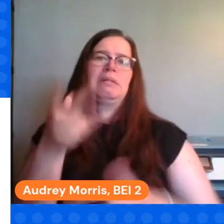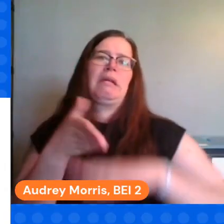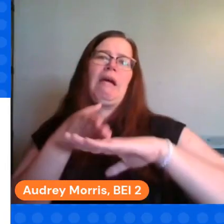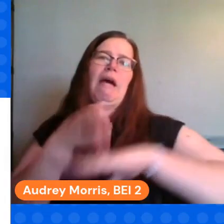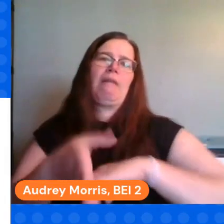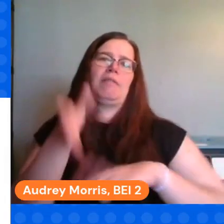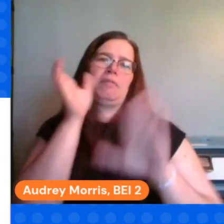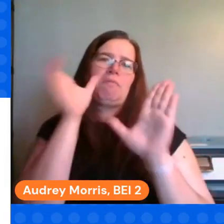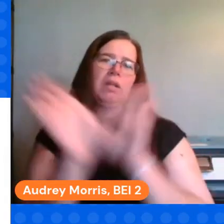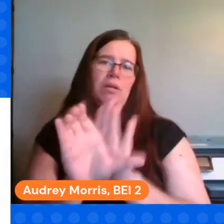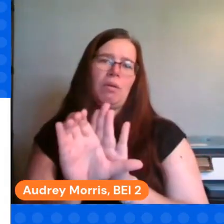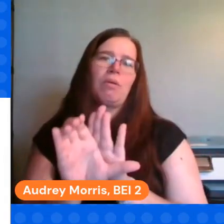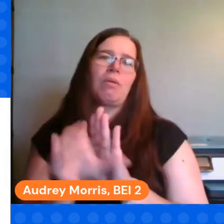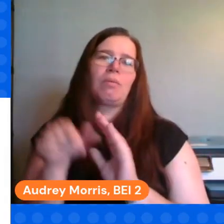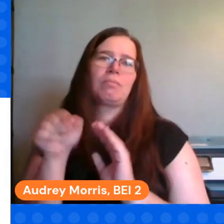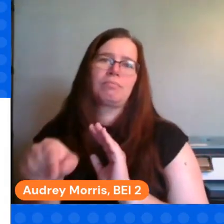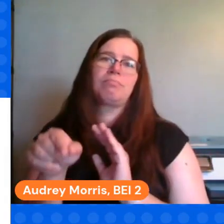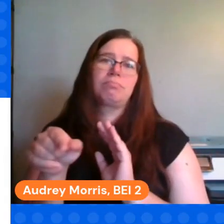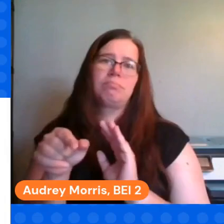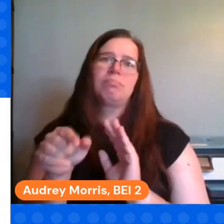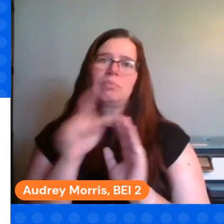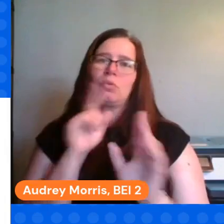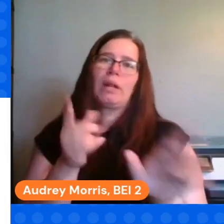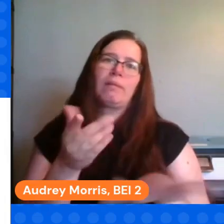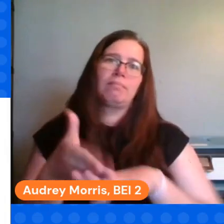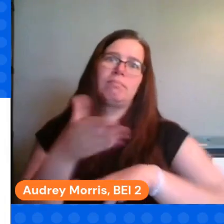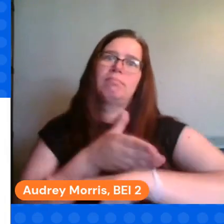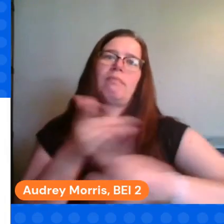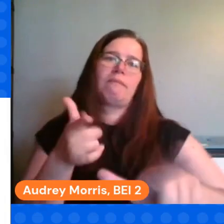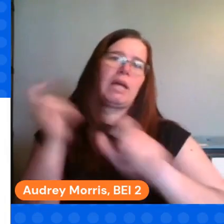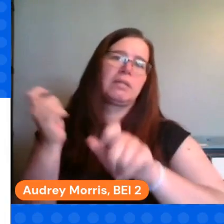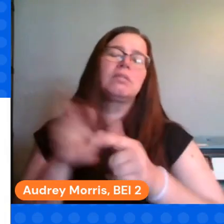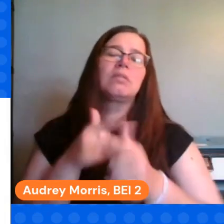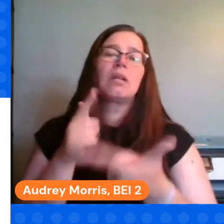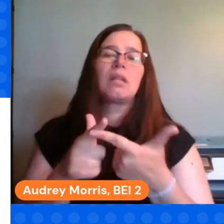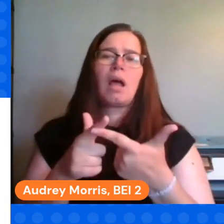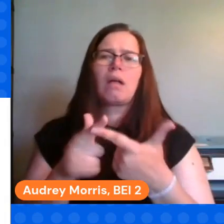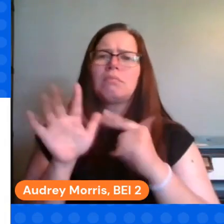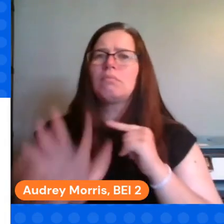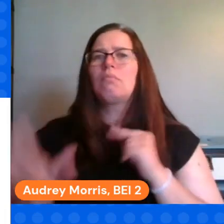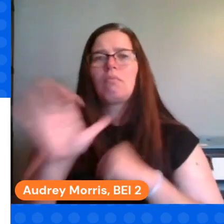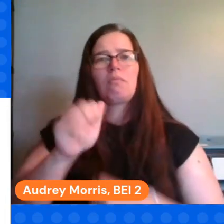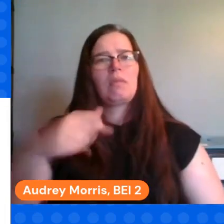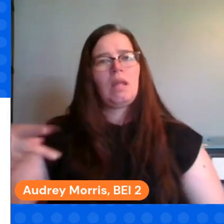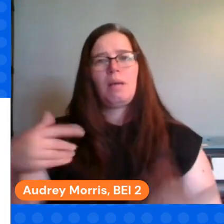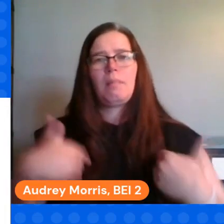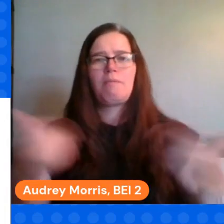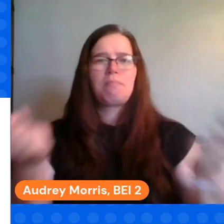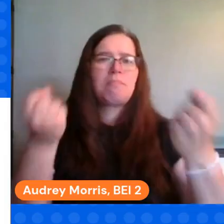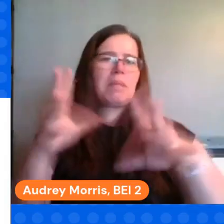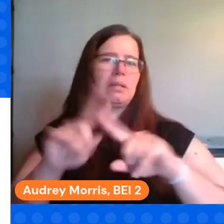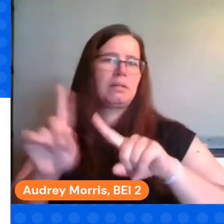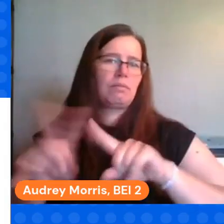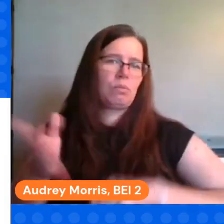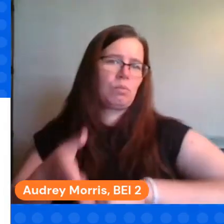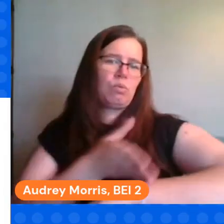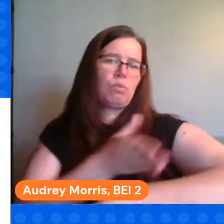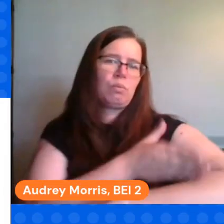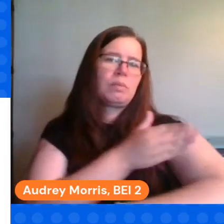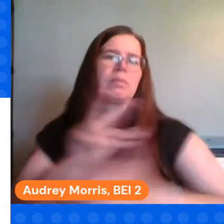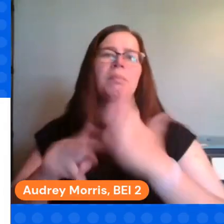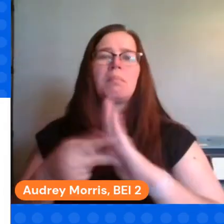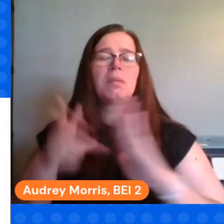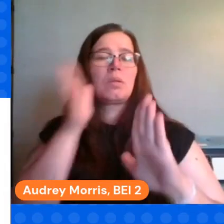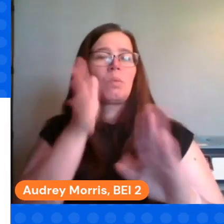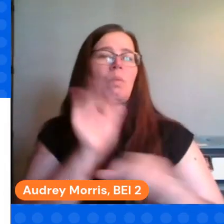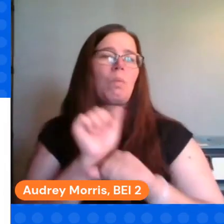So significantly faster there. And there's across the app, we've made all kinds of these improvements, which will hopefully mean that it works even better on